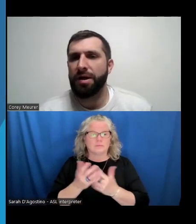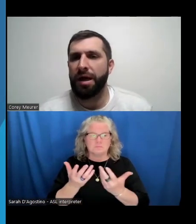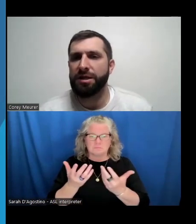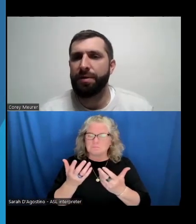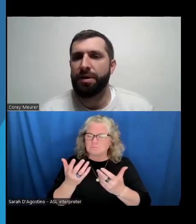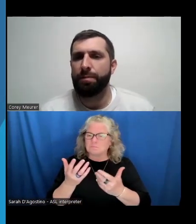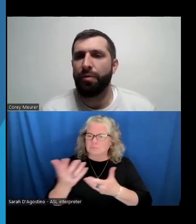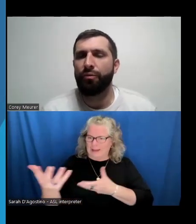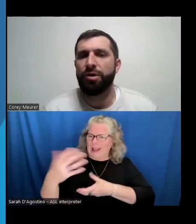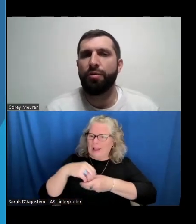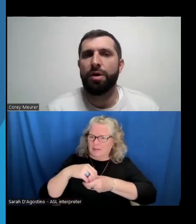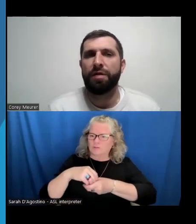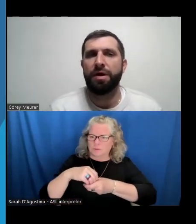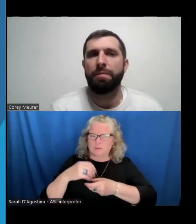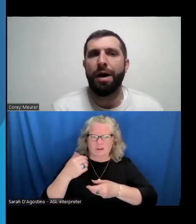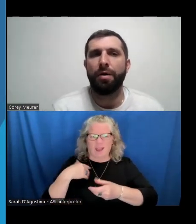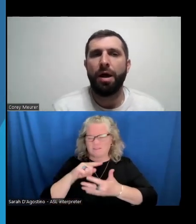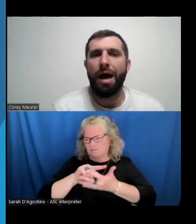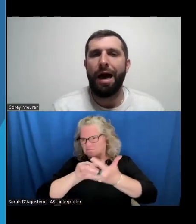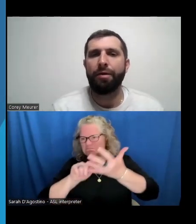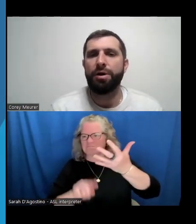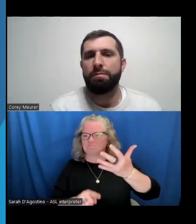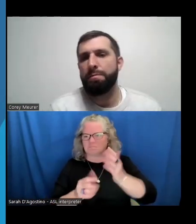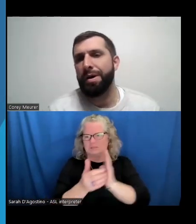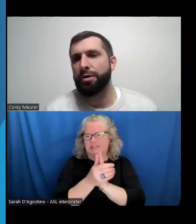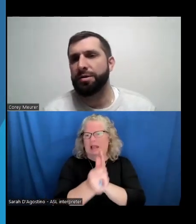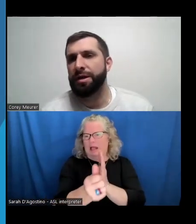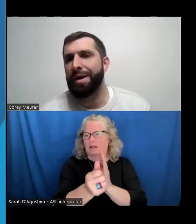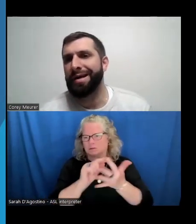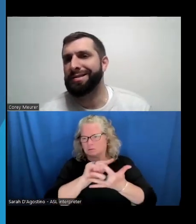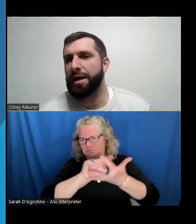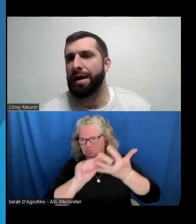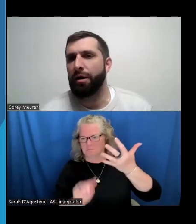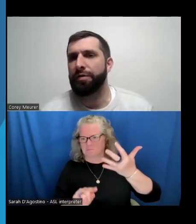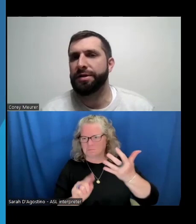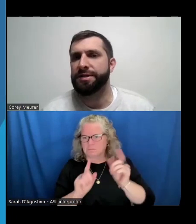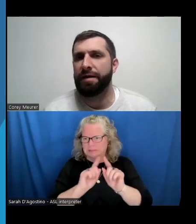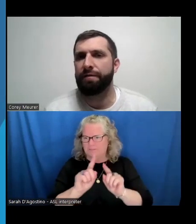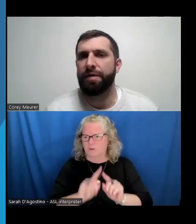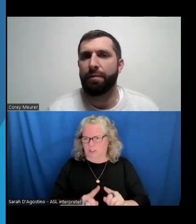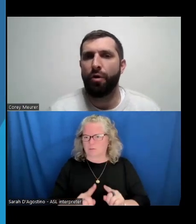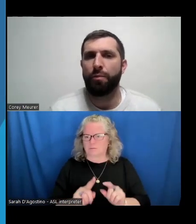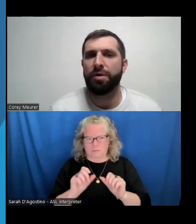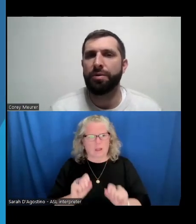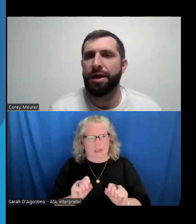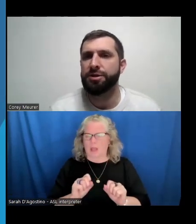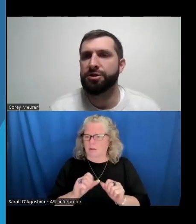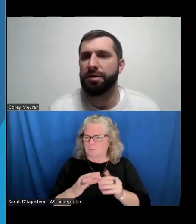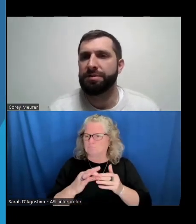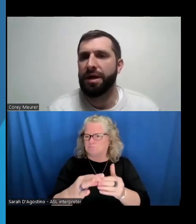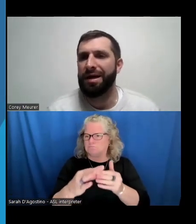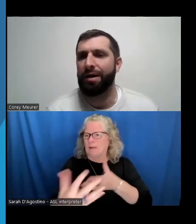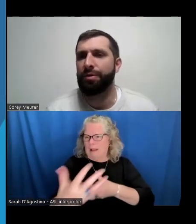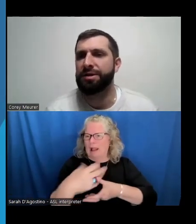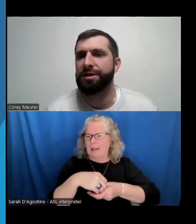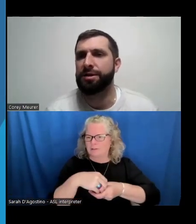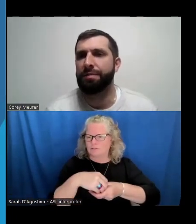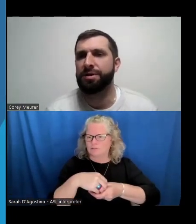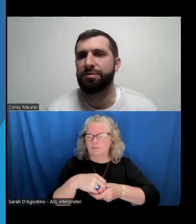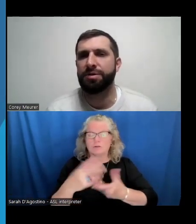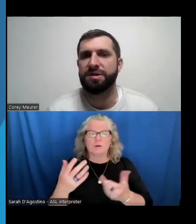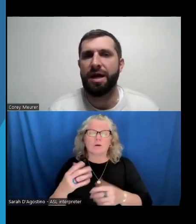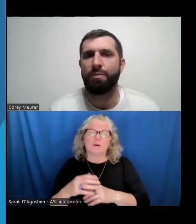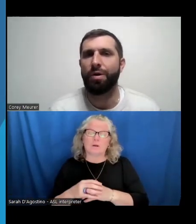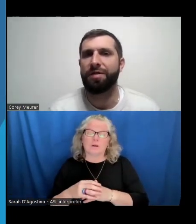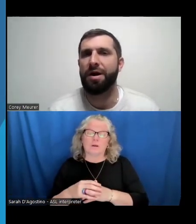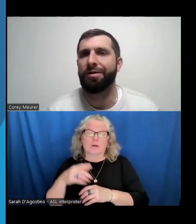built upon engagement, but we really want to think about how do we build and maintain healthy and safe and appropriate relationships? And how do we teach them